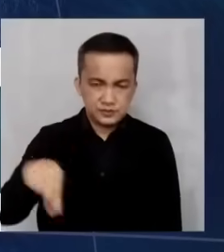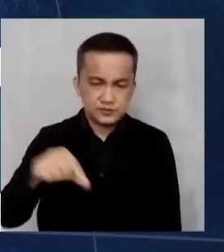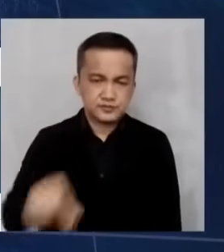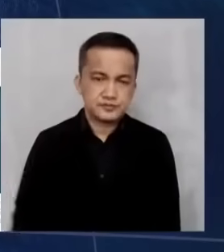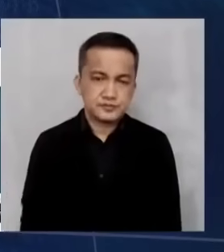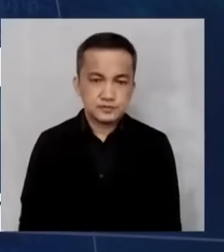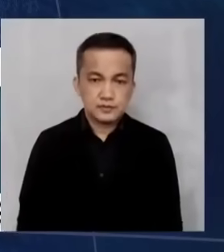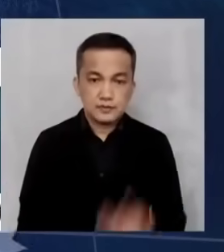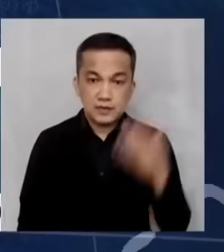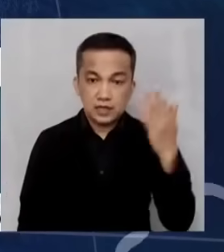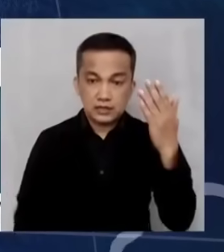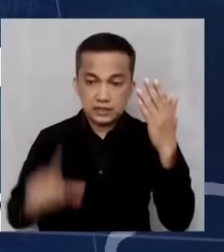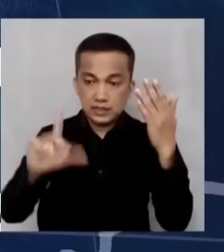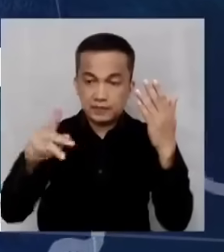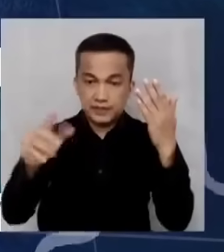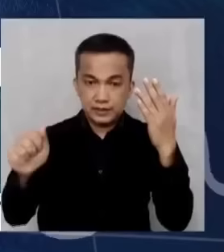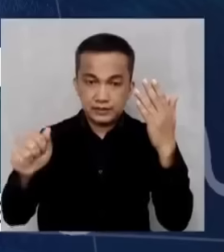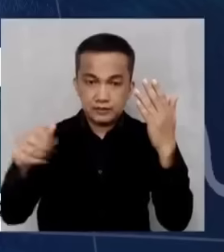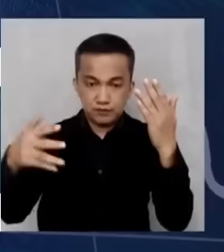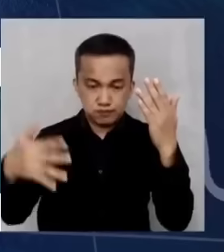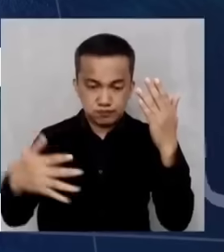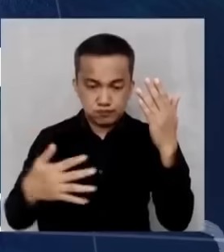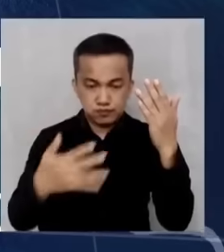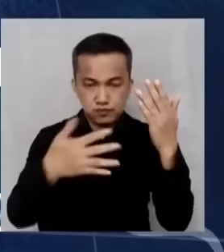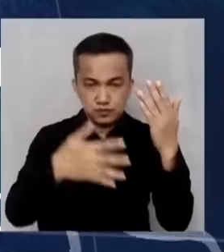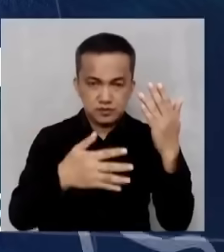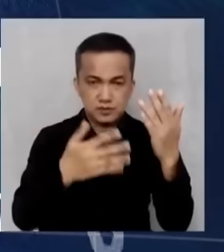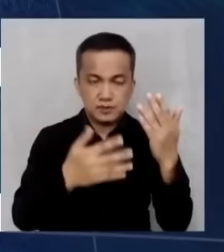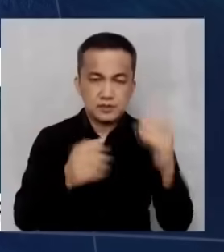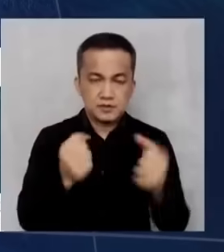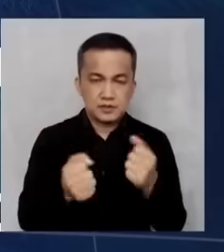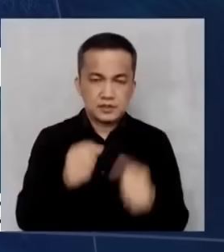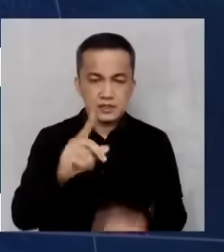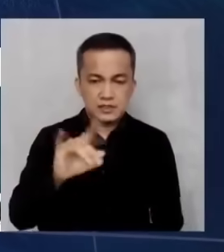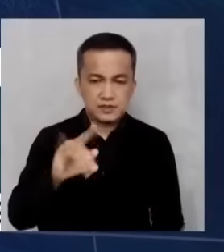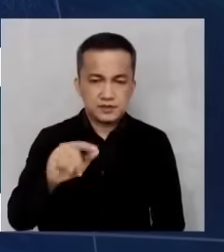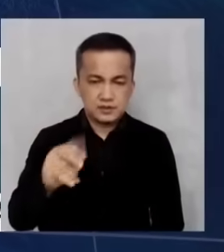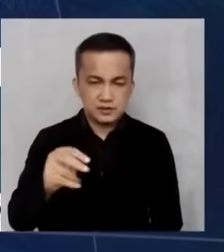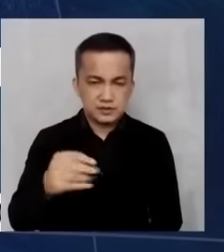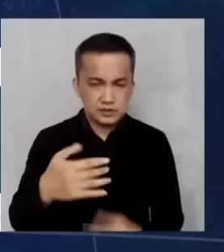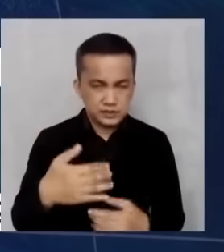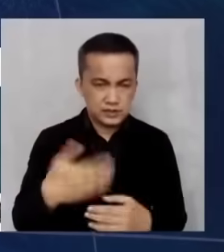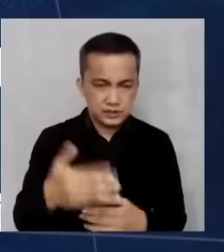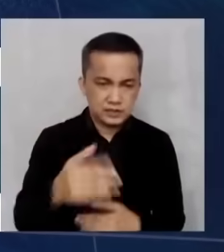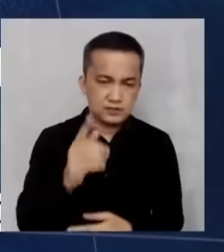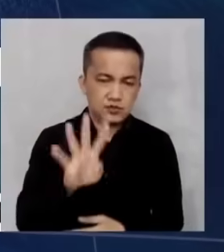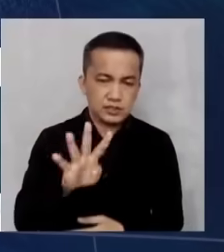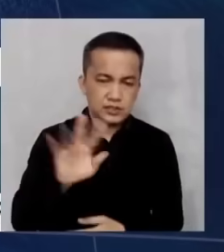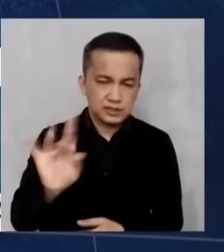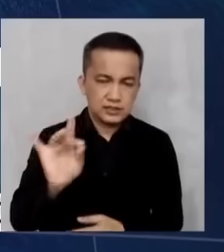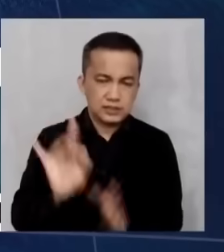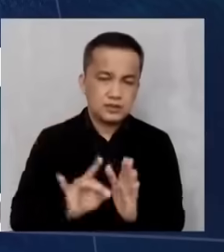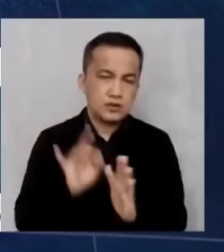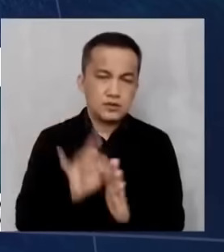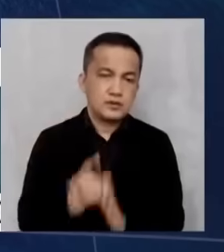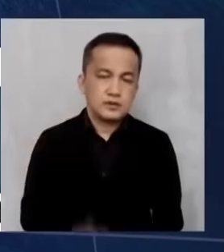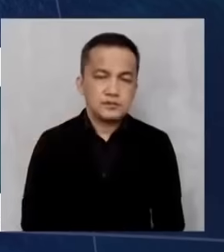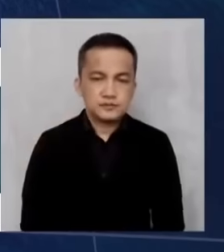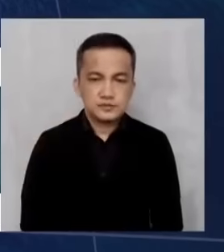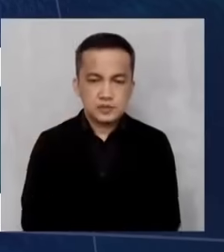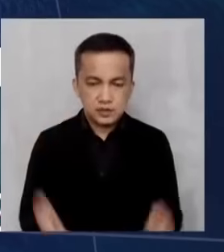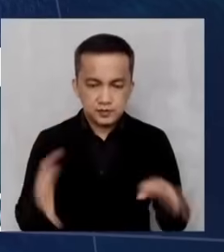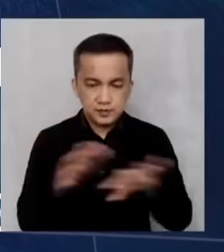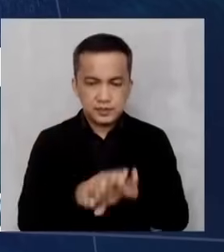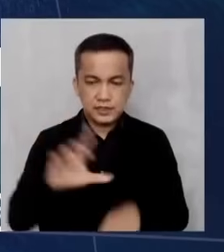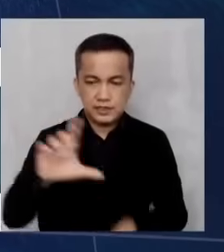low-pressure area is likely to develop into a tropical depression within the next 48 hours. And with the combined effect of the